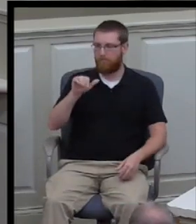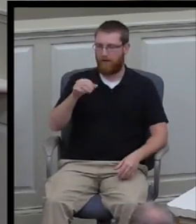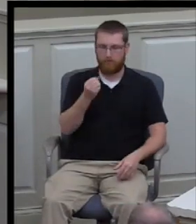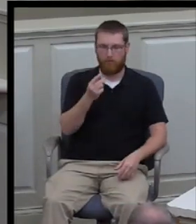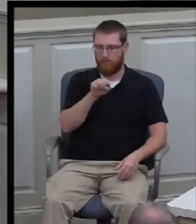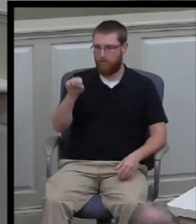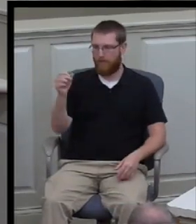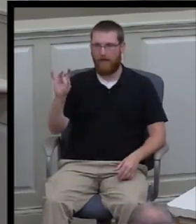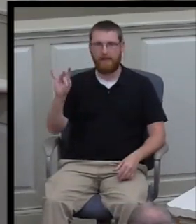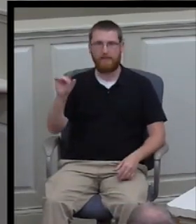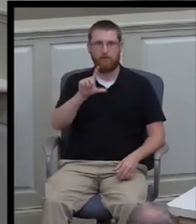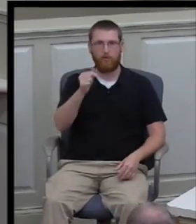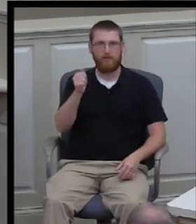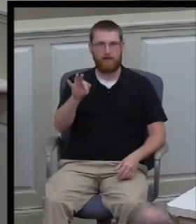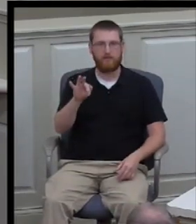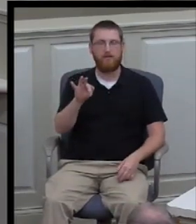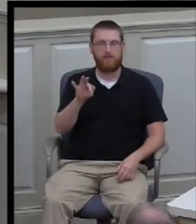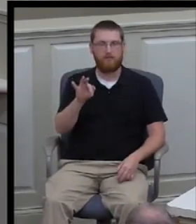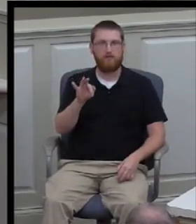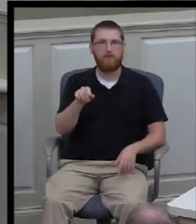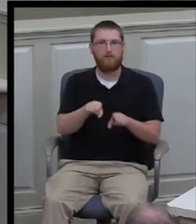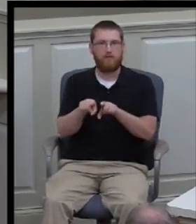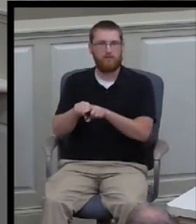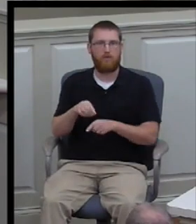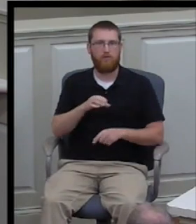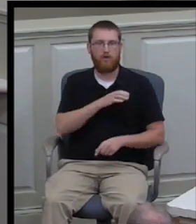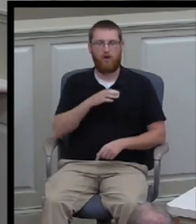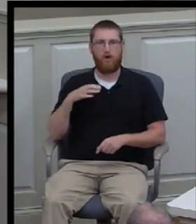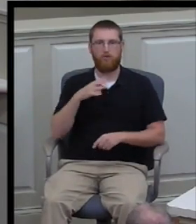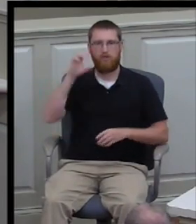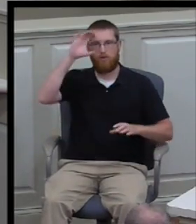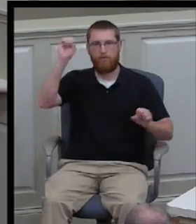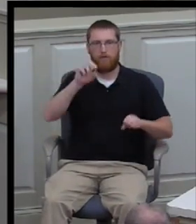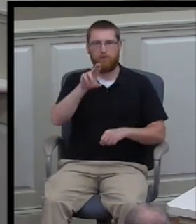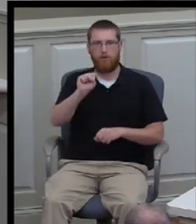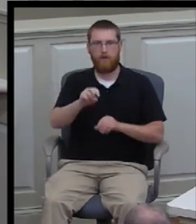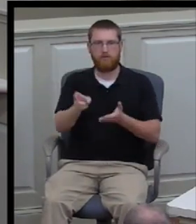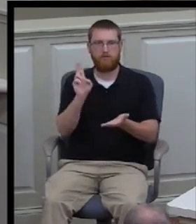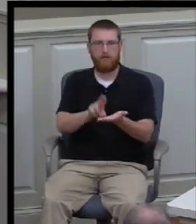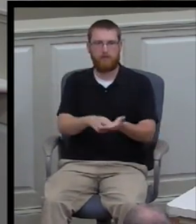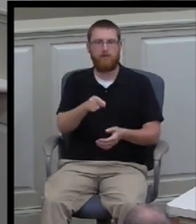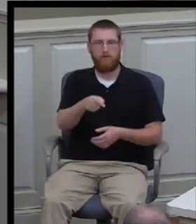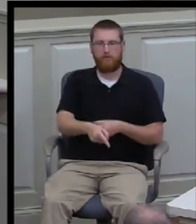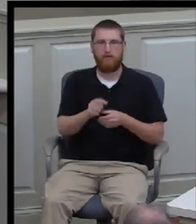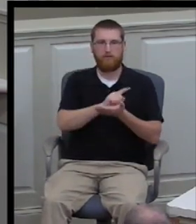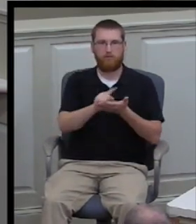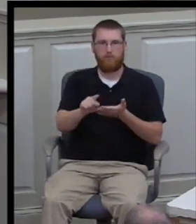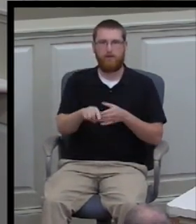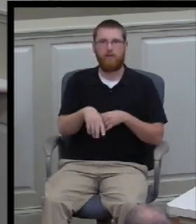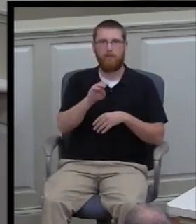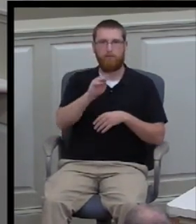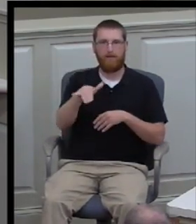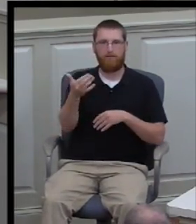the 18th, 2019. Whereas the Congress and President of the United States has designated May 15th as Peace